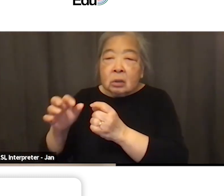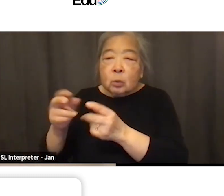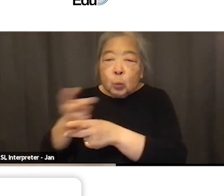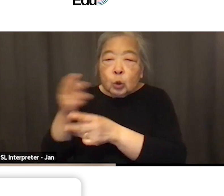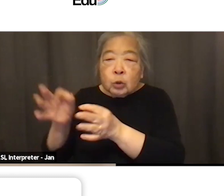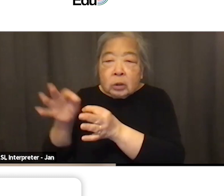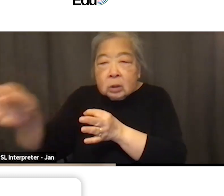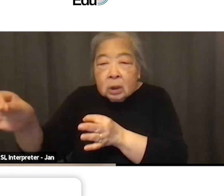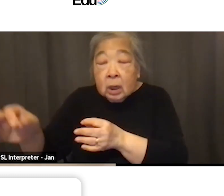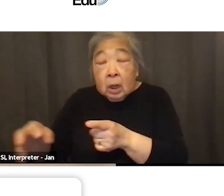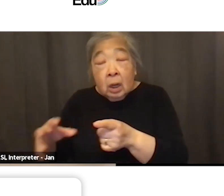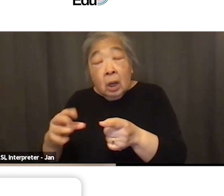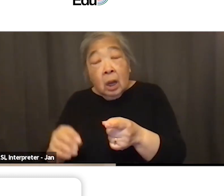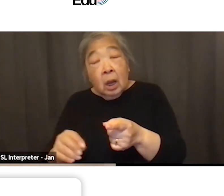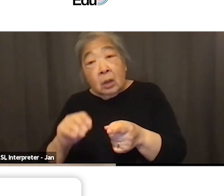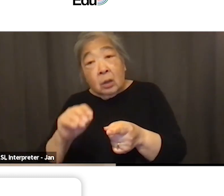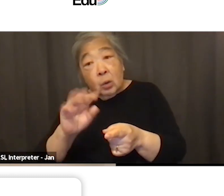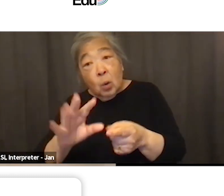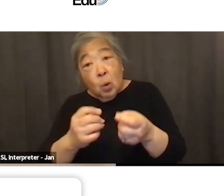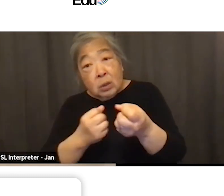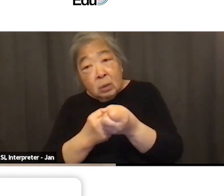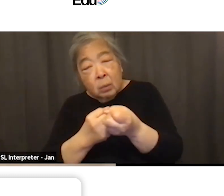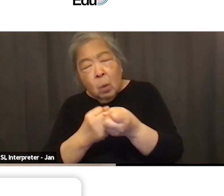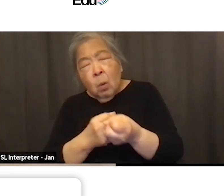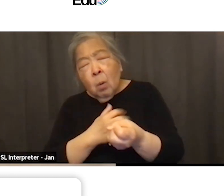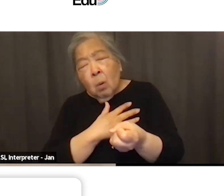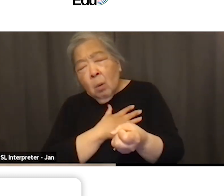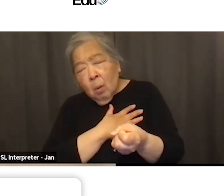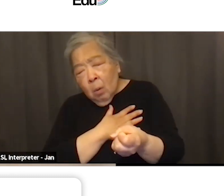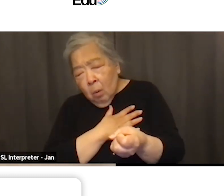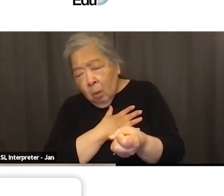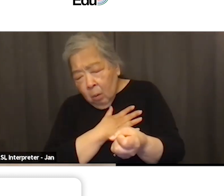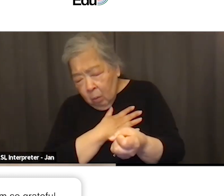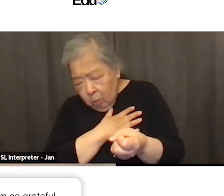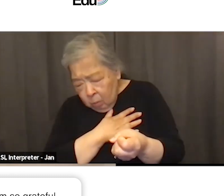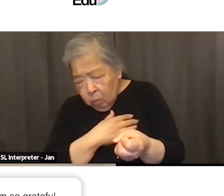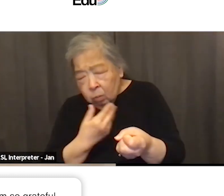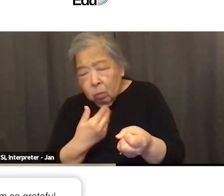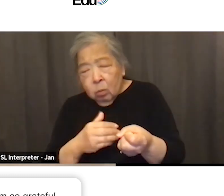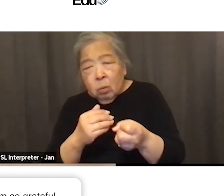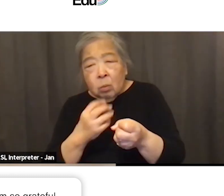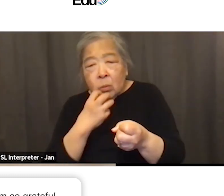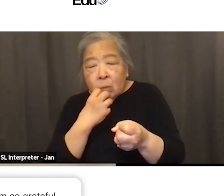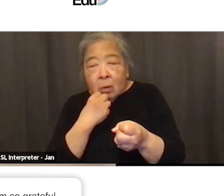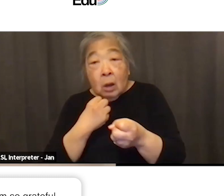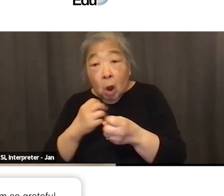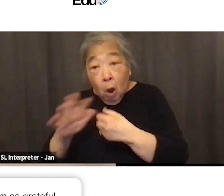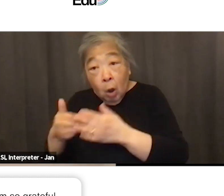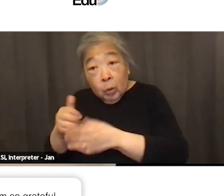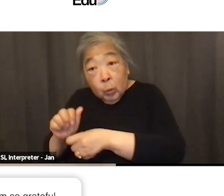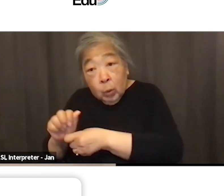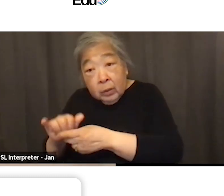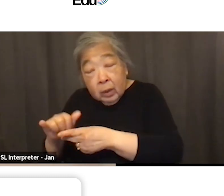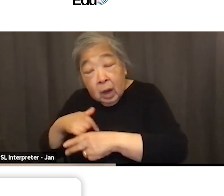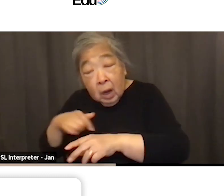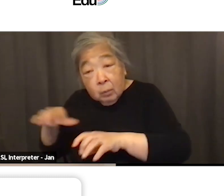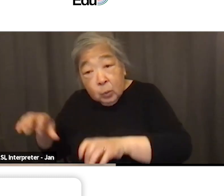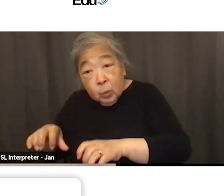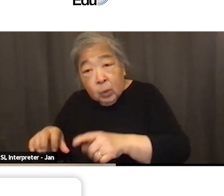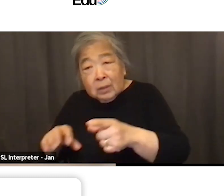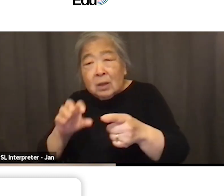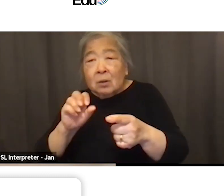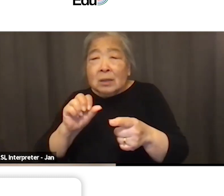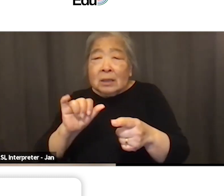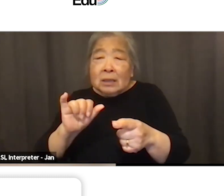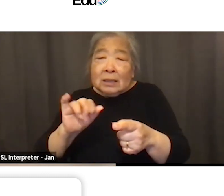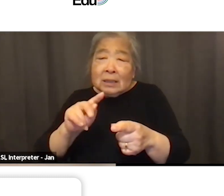has been so tremendous throughout all of the work that I've been doing. And, you know, I'm so grateful for you, Synty, and I